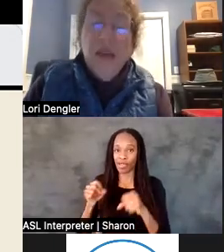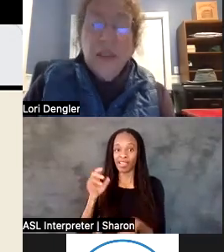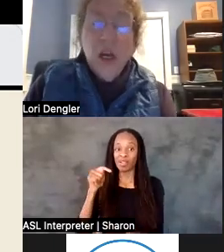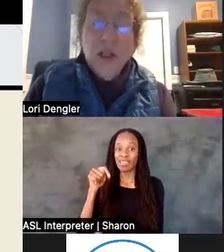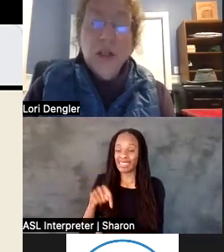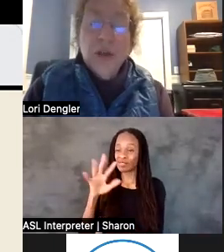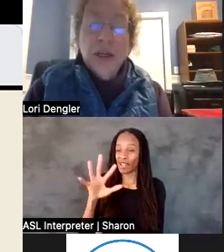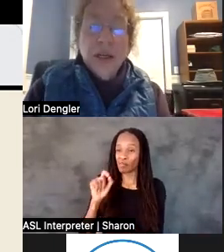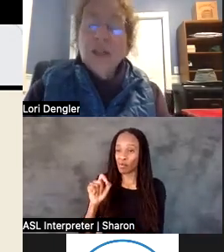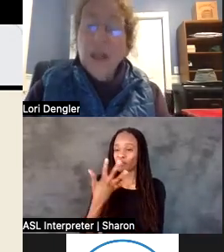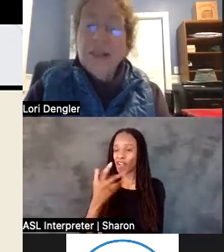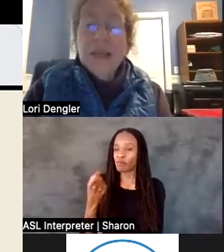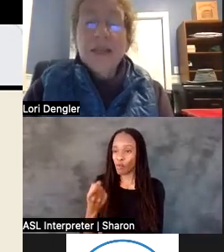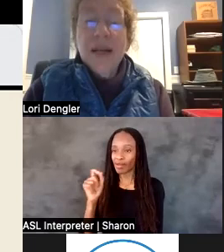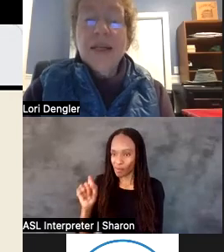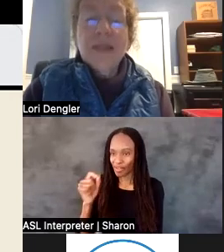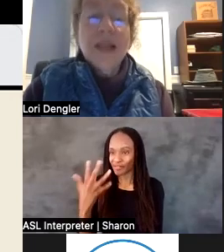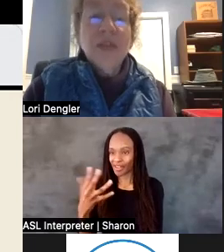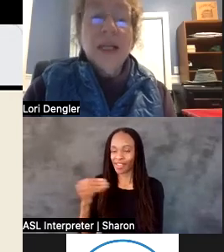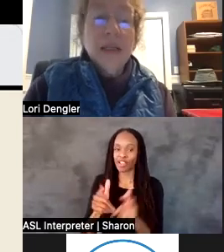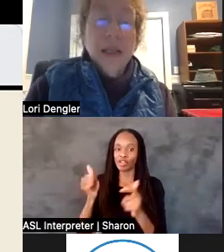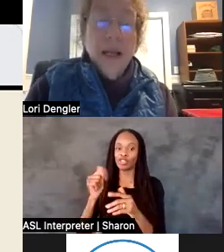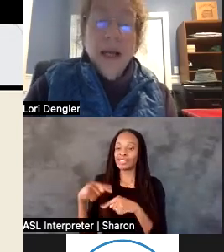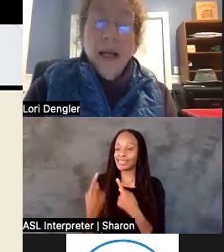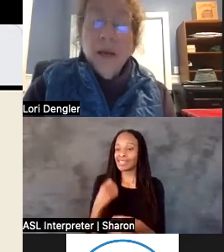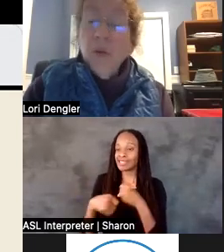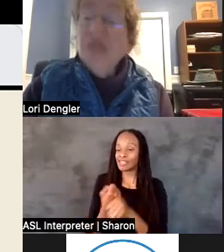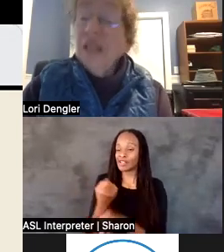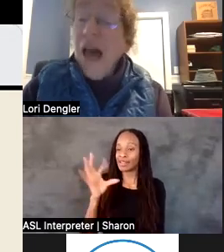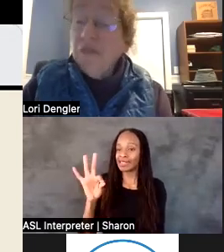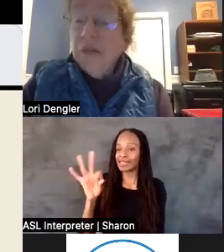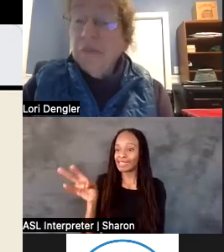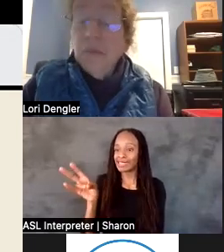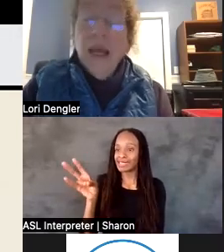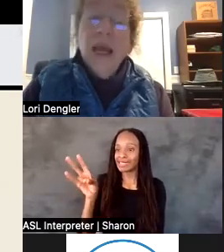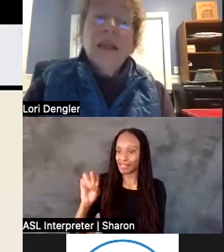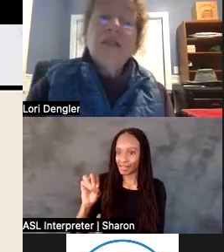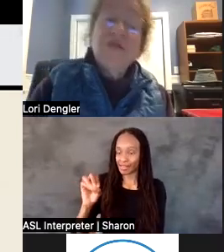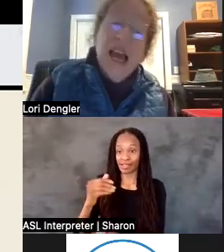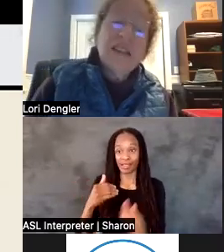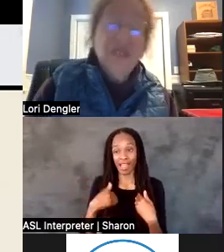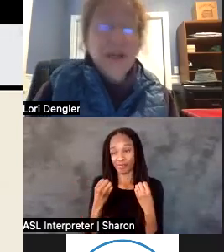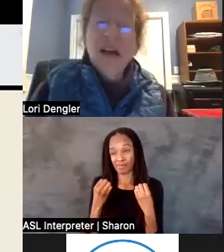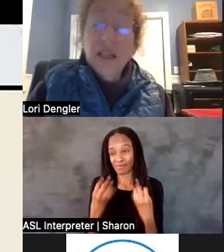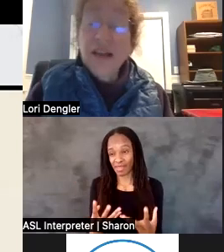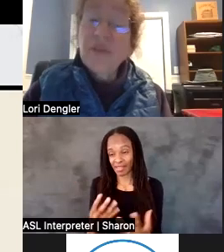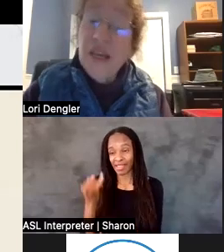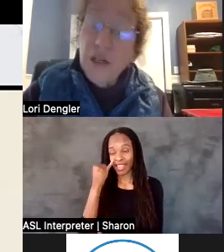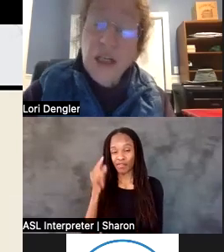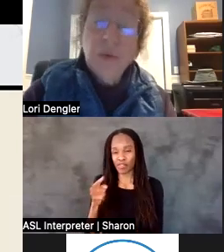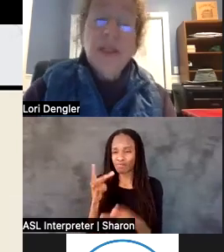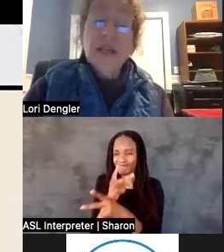5.5 and larger just since 1970. We have a lot of them. And in fact, if you calculate